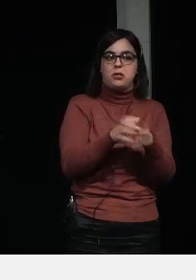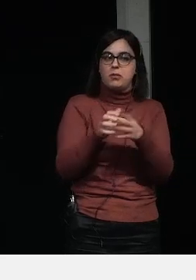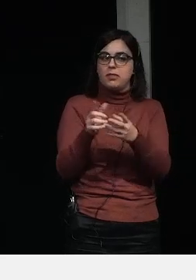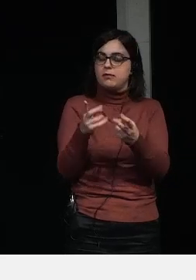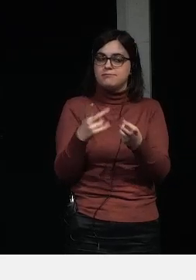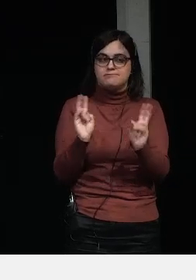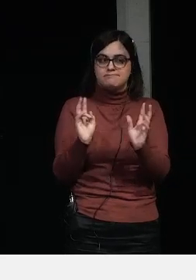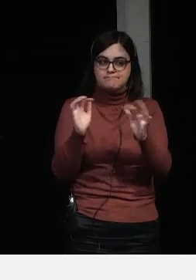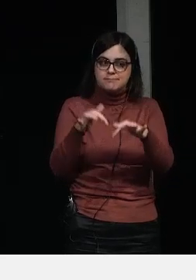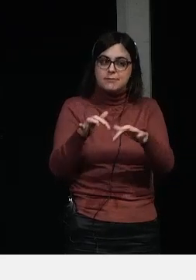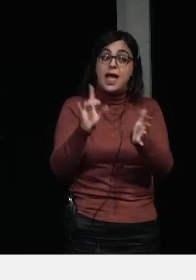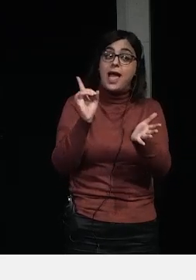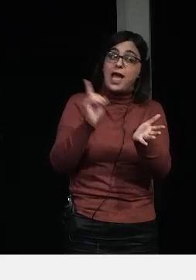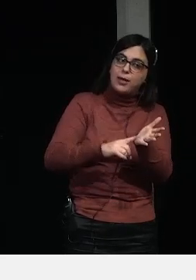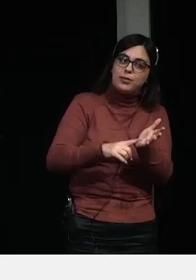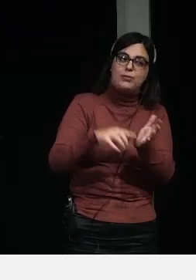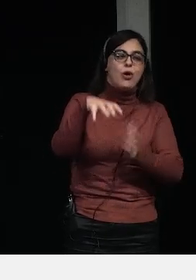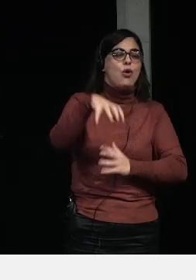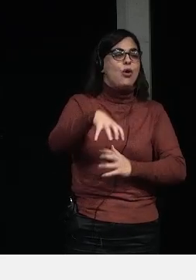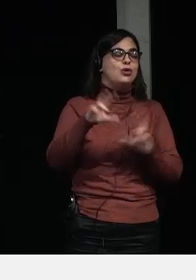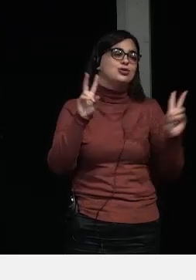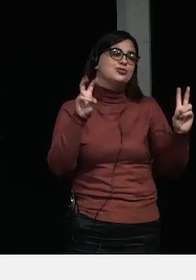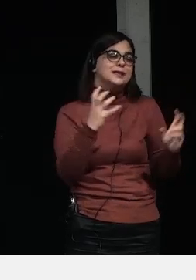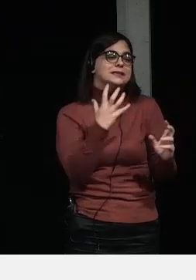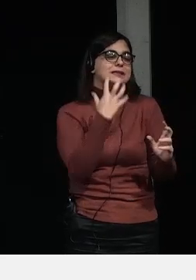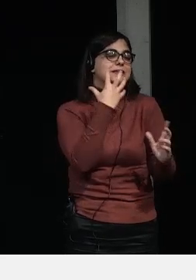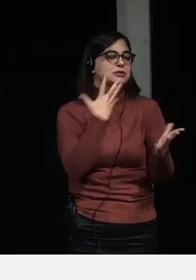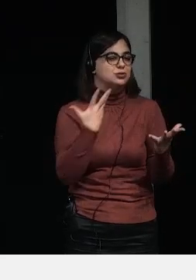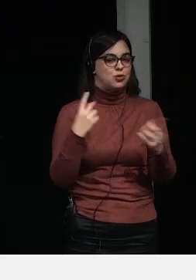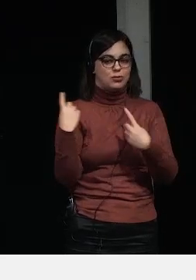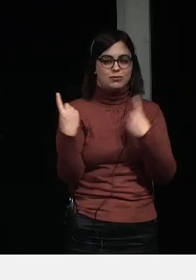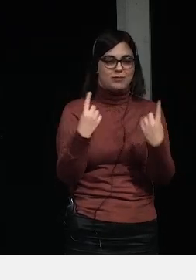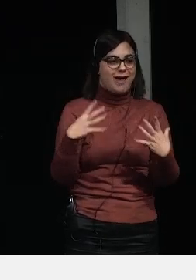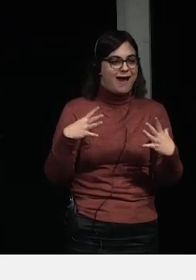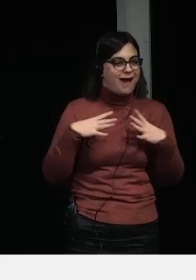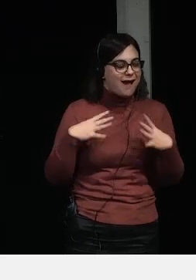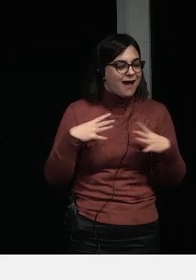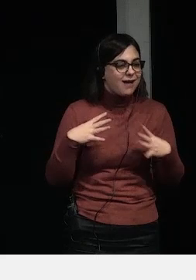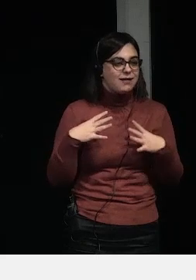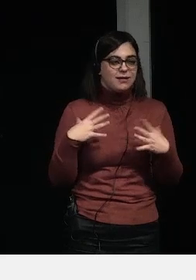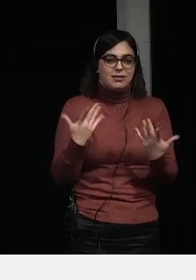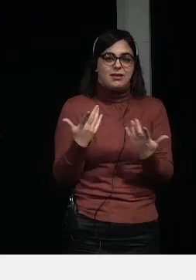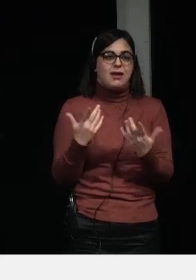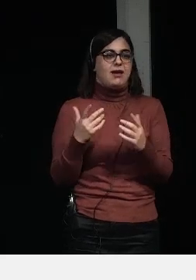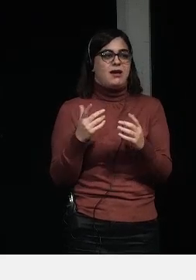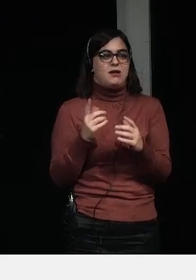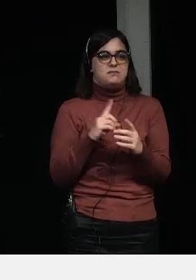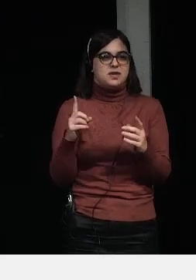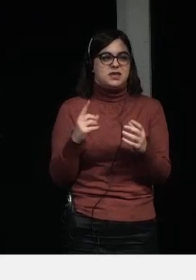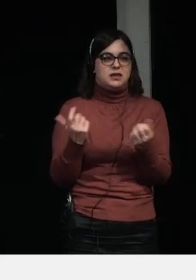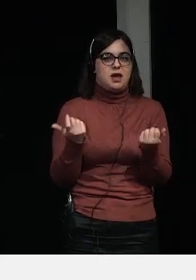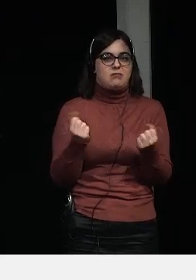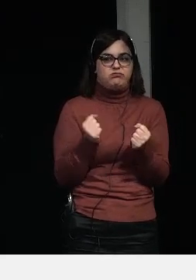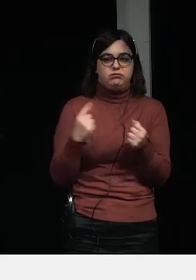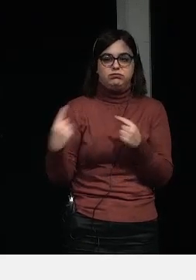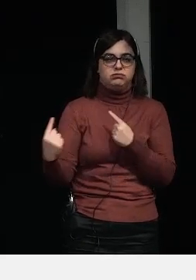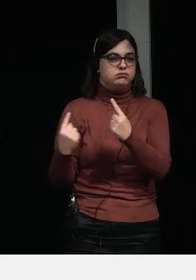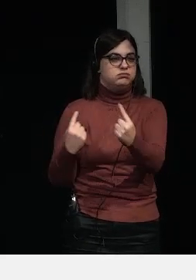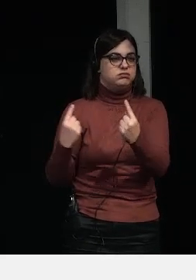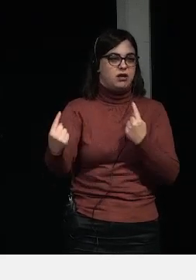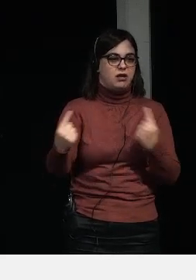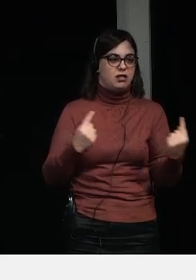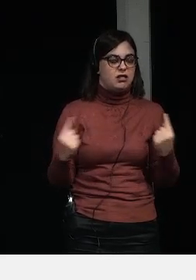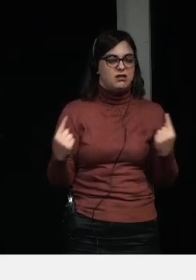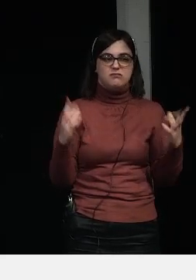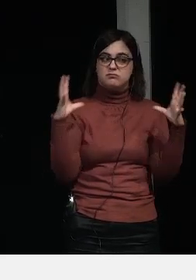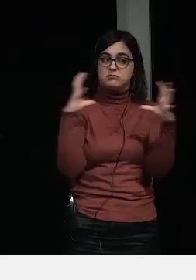setting and not alienating, confusing, or repelling, so not dark, narrow, or with excessive neon